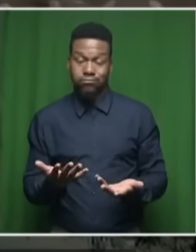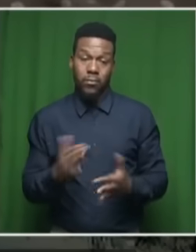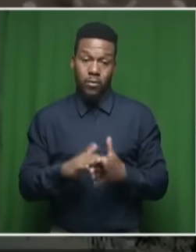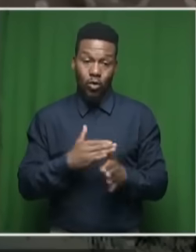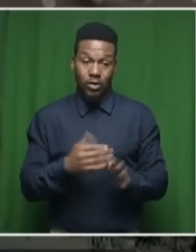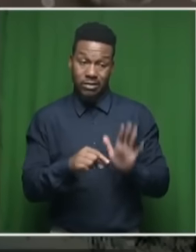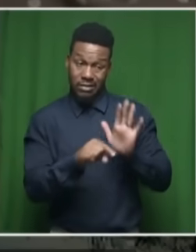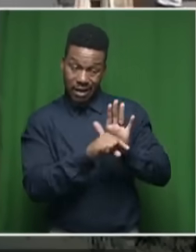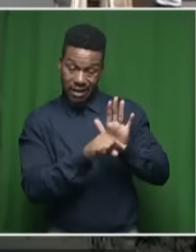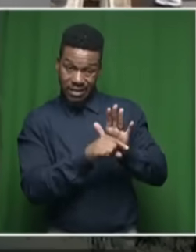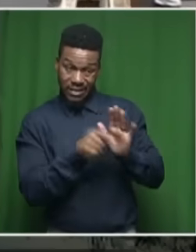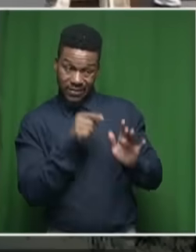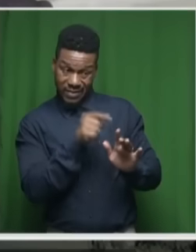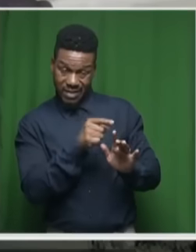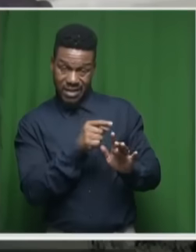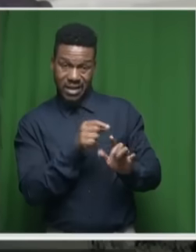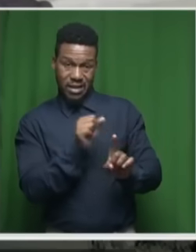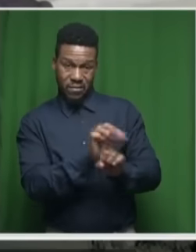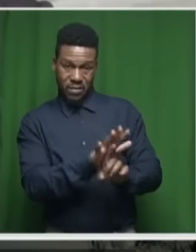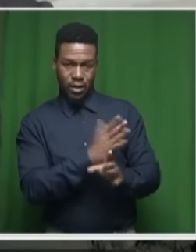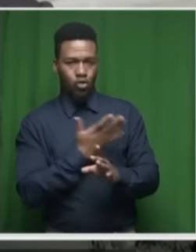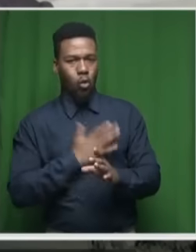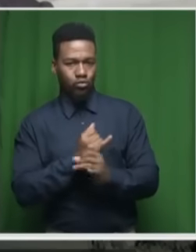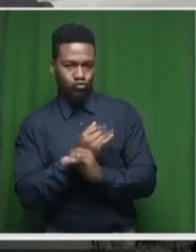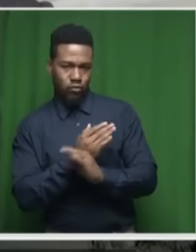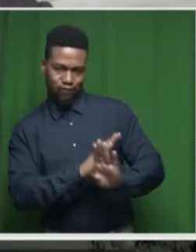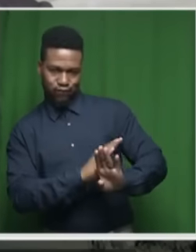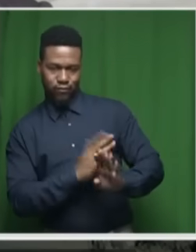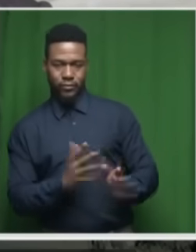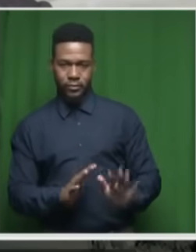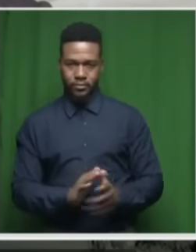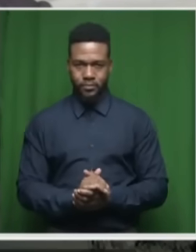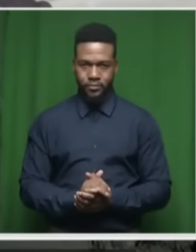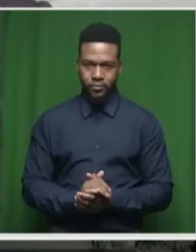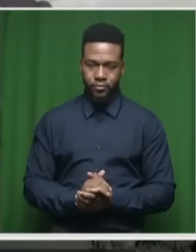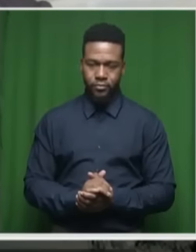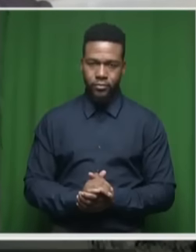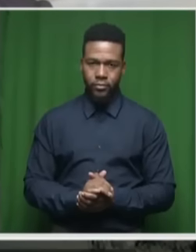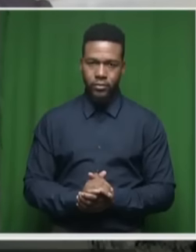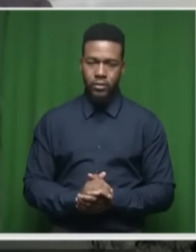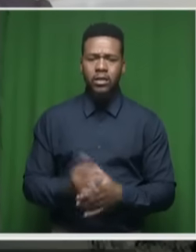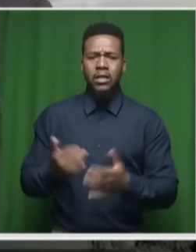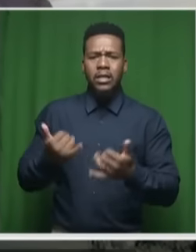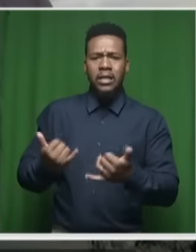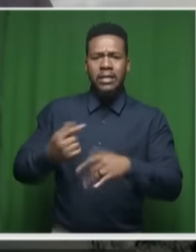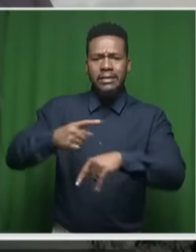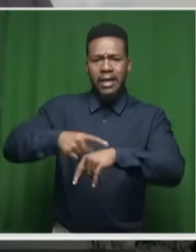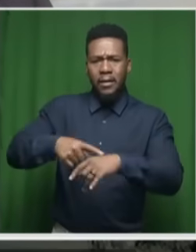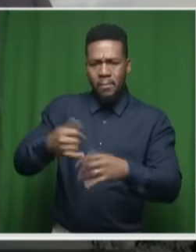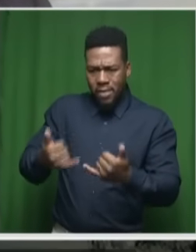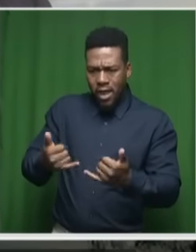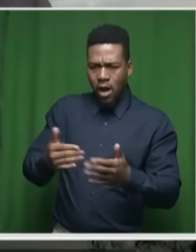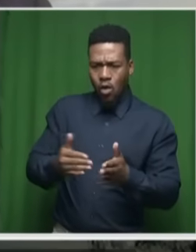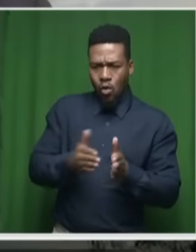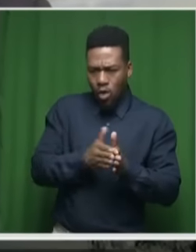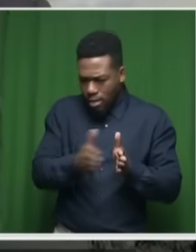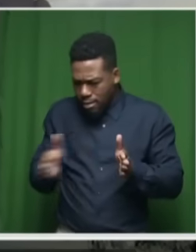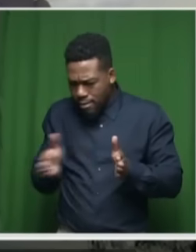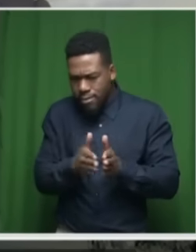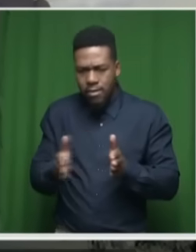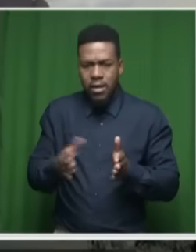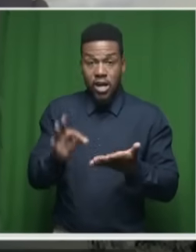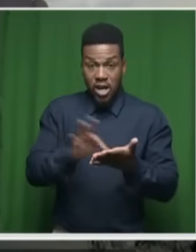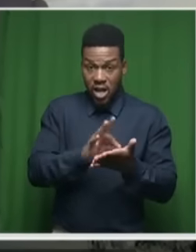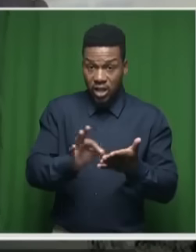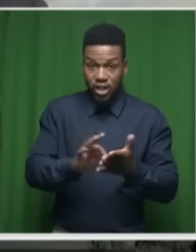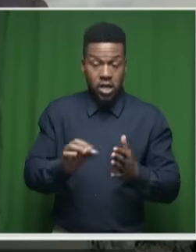day. And is there enough time between now and, when the election does happen, say, for